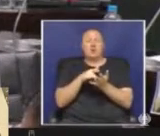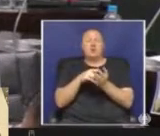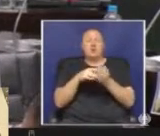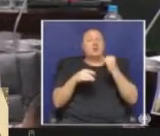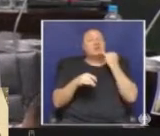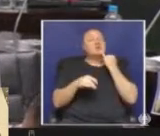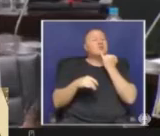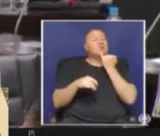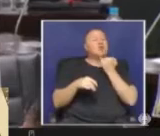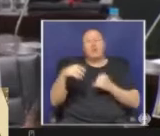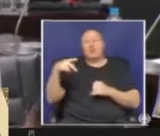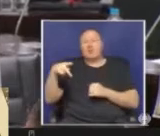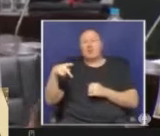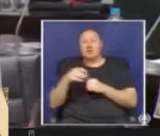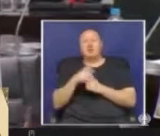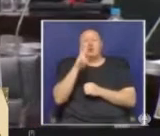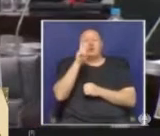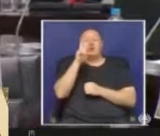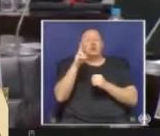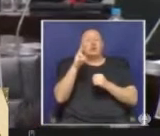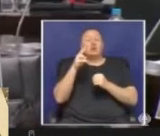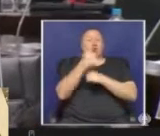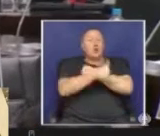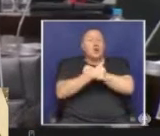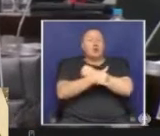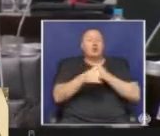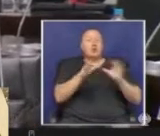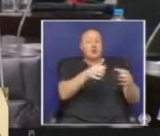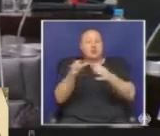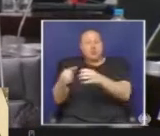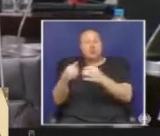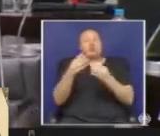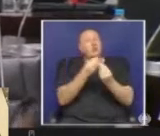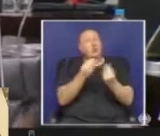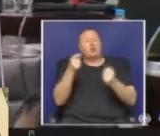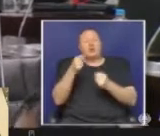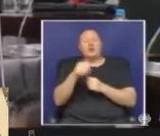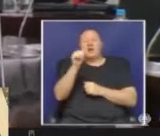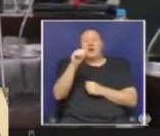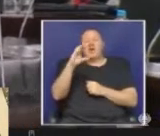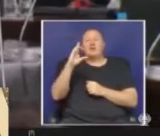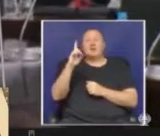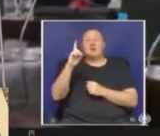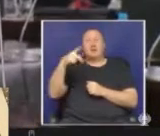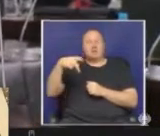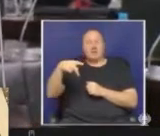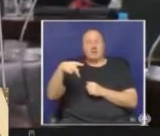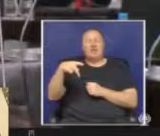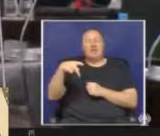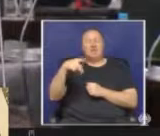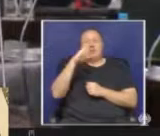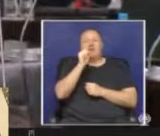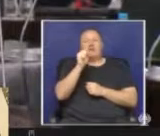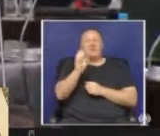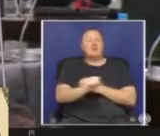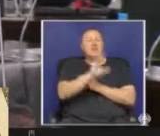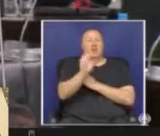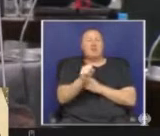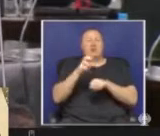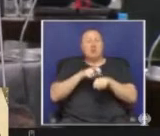is to have a two-state solution. The ACDP believes that South Africa has a moral obligation to support